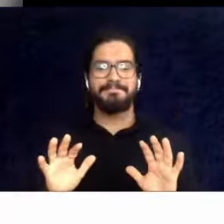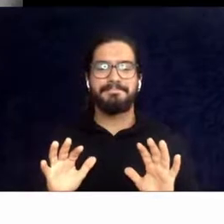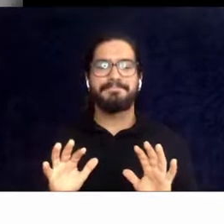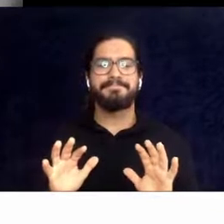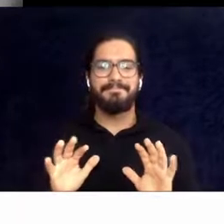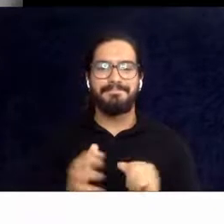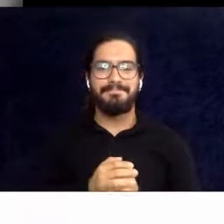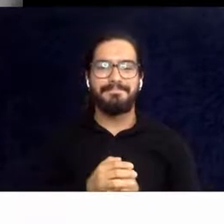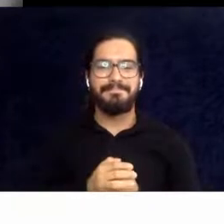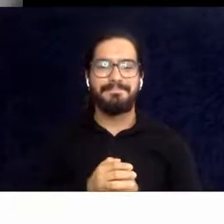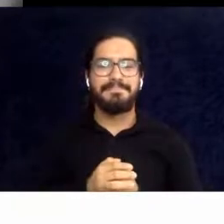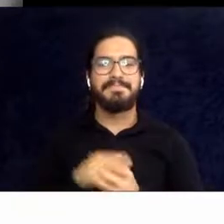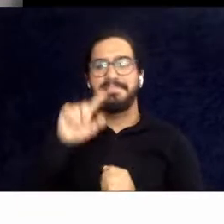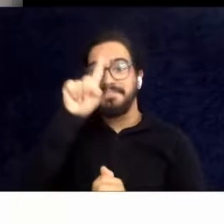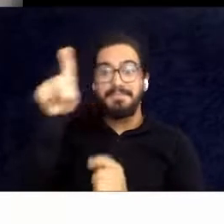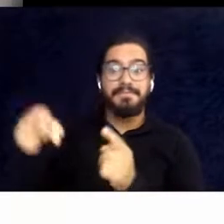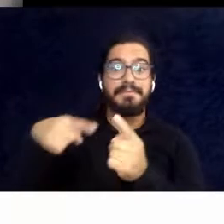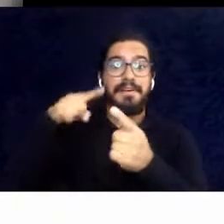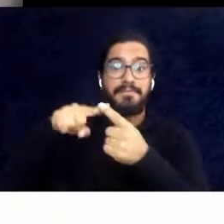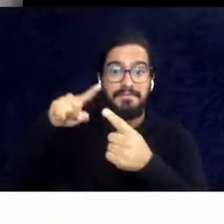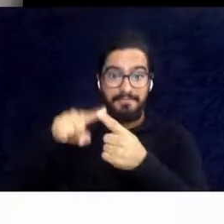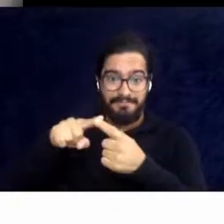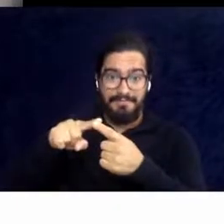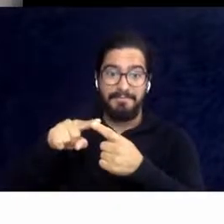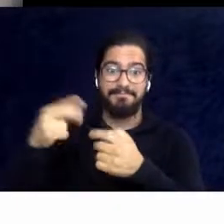Yarimar Bonilla. Welcome.